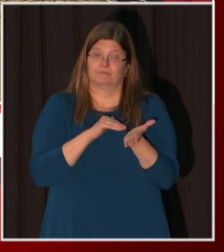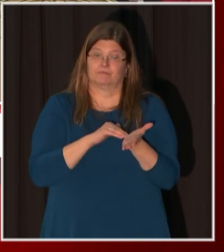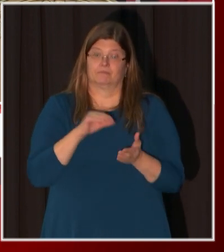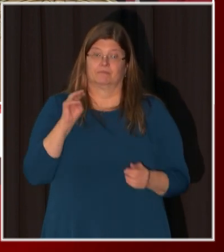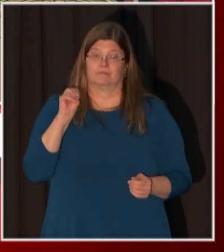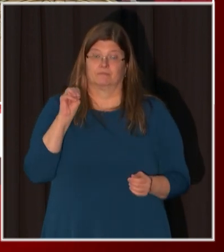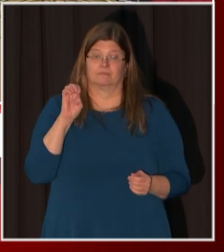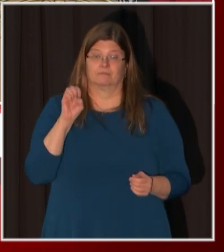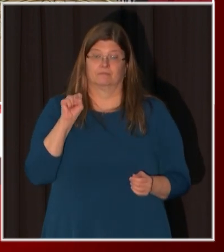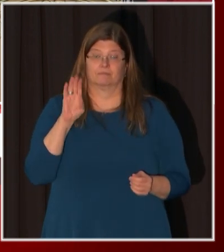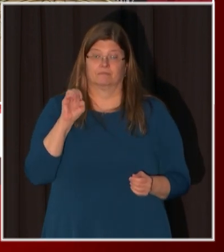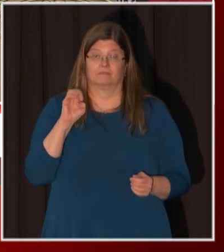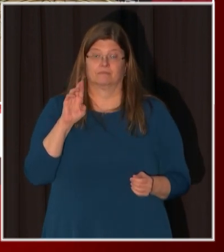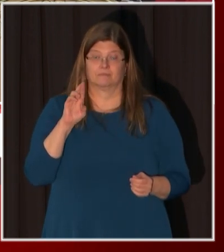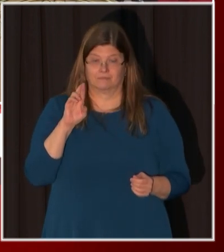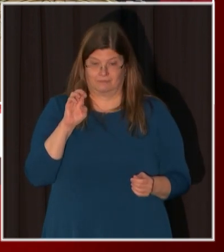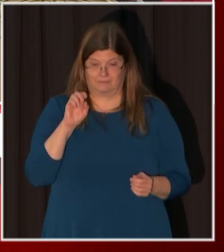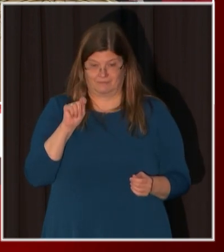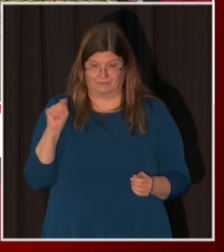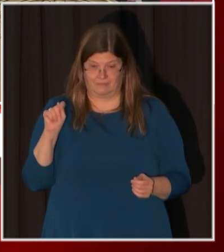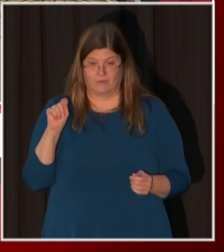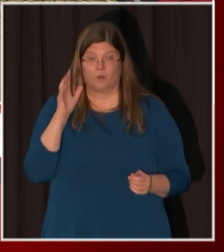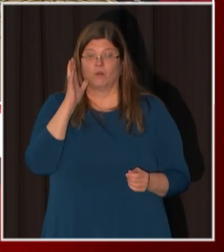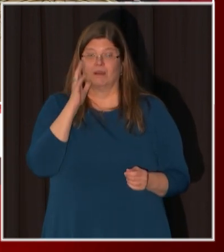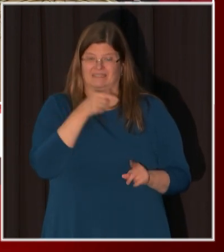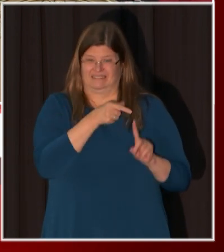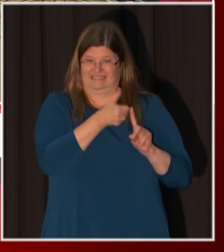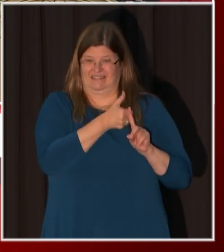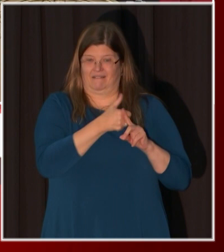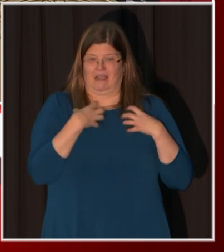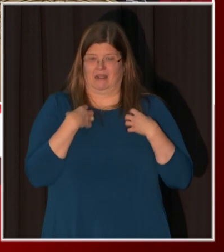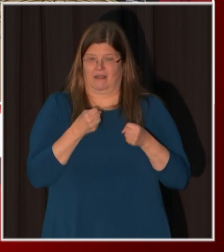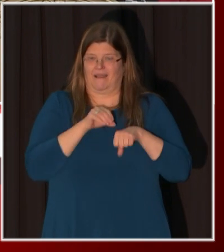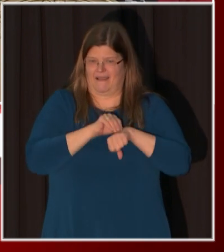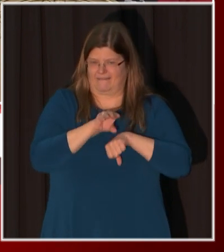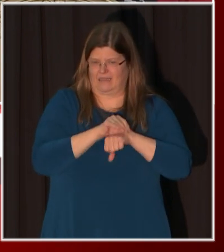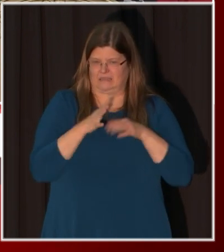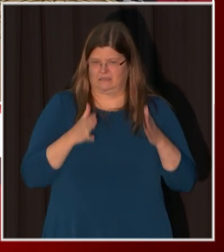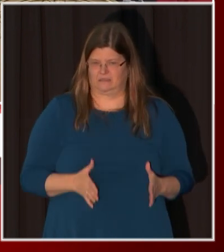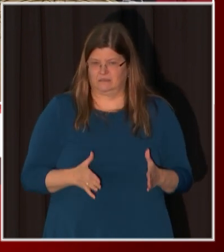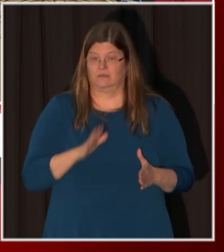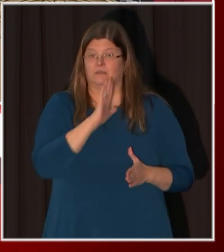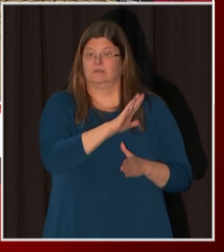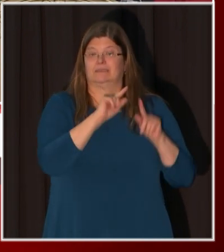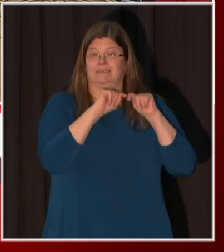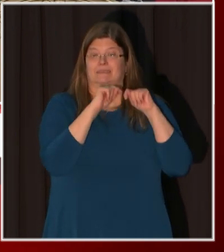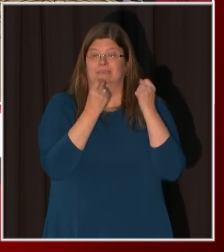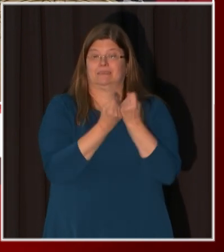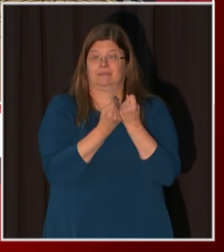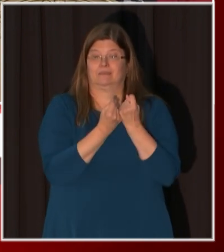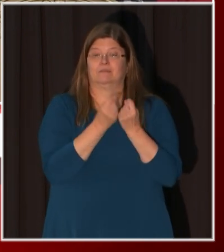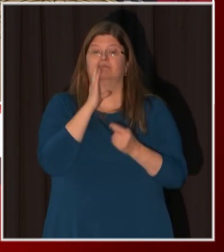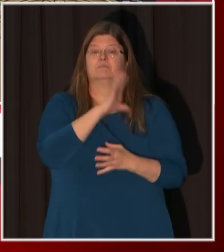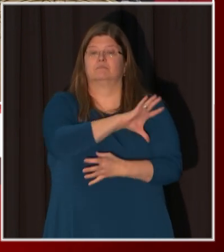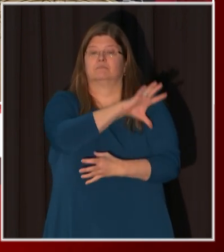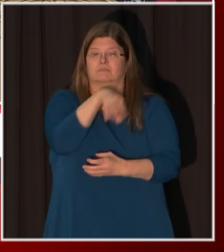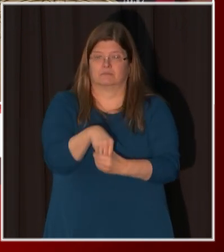health advisor to the steering committee, and members of her team will also serve in the health